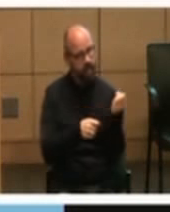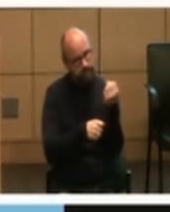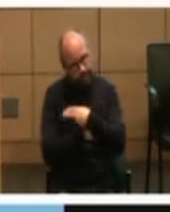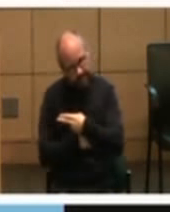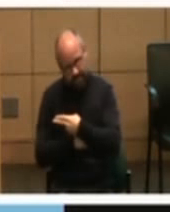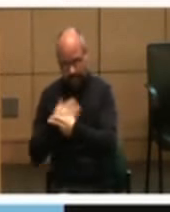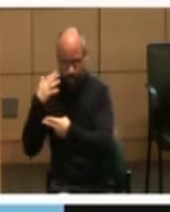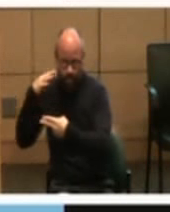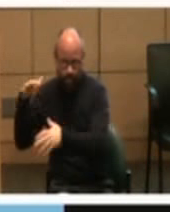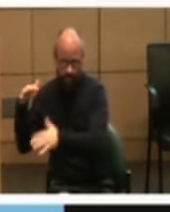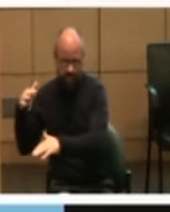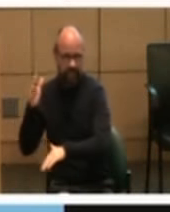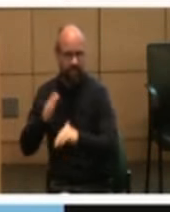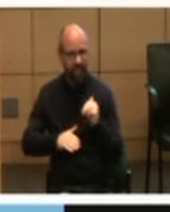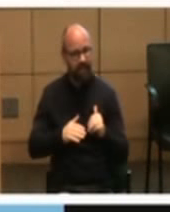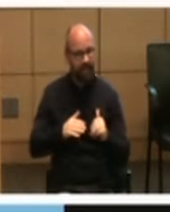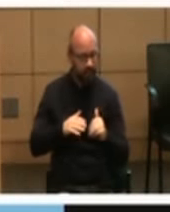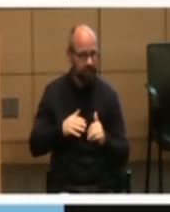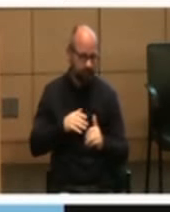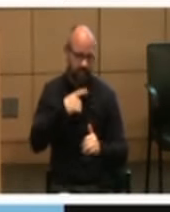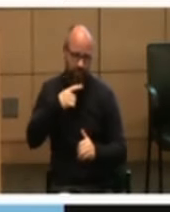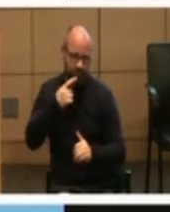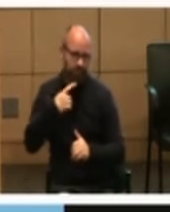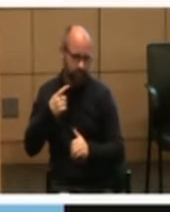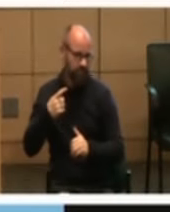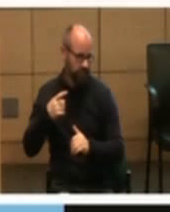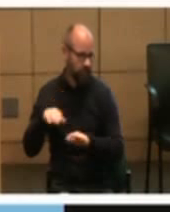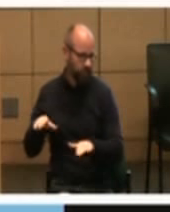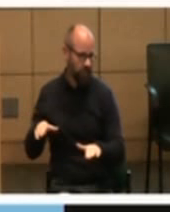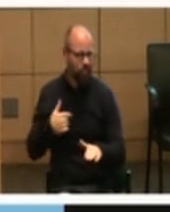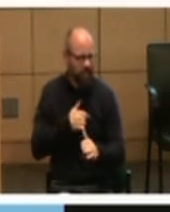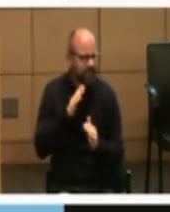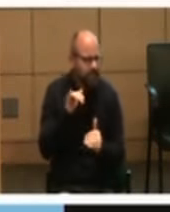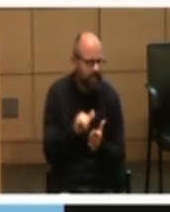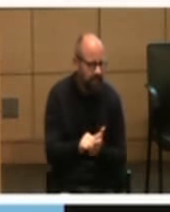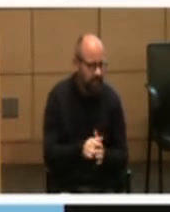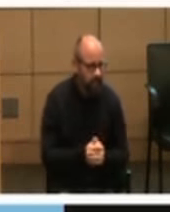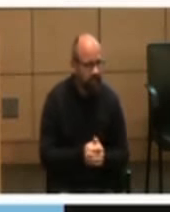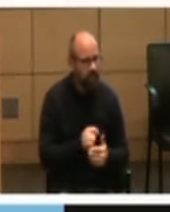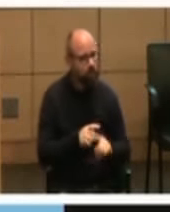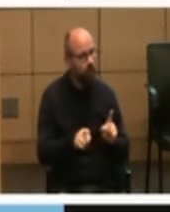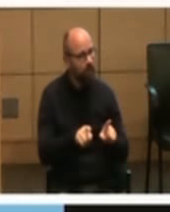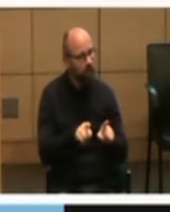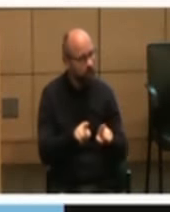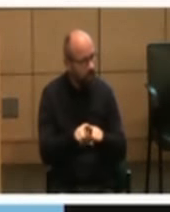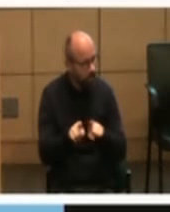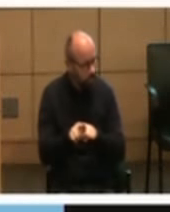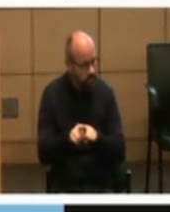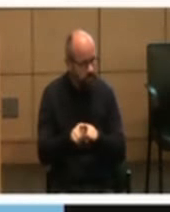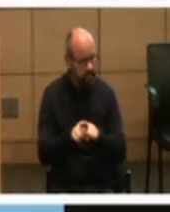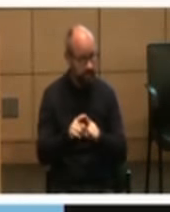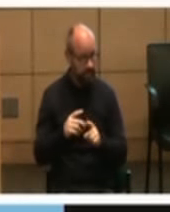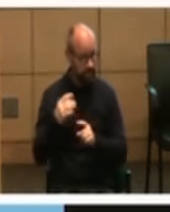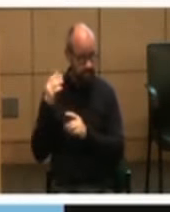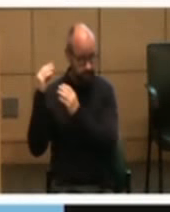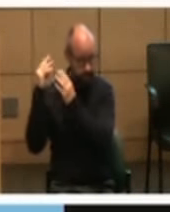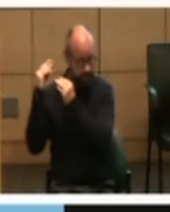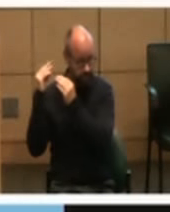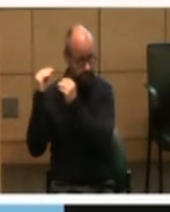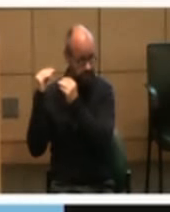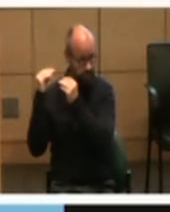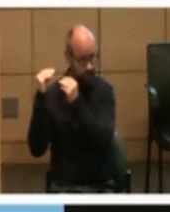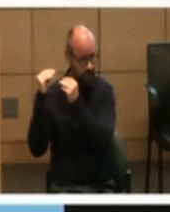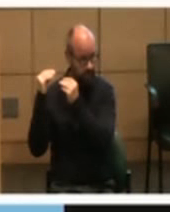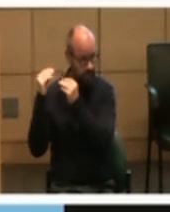hearing, which we would expect. The next thing that we can see is that in the speech-shaped noise masker, so that